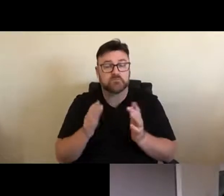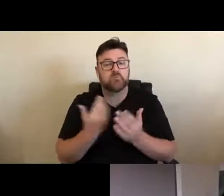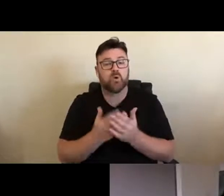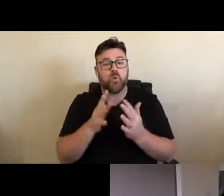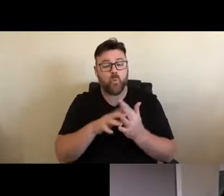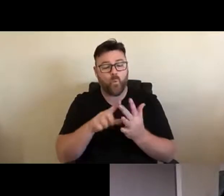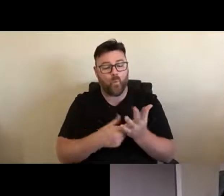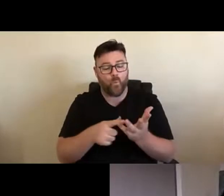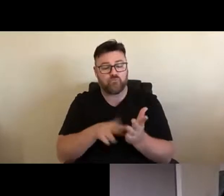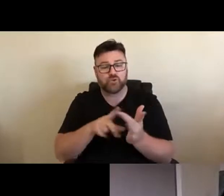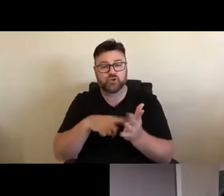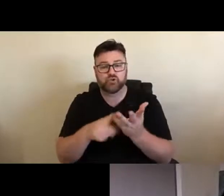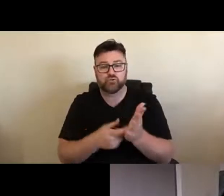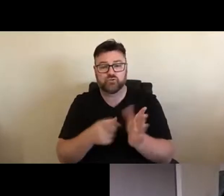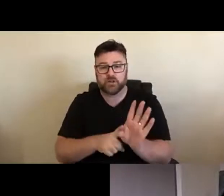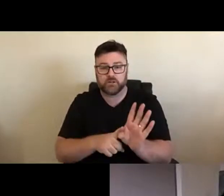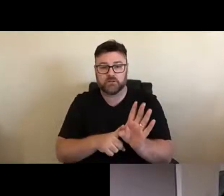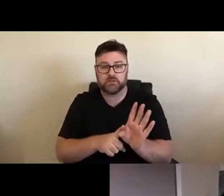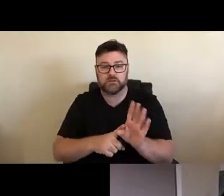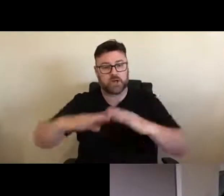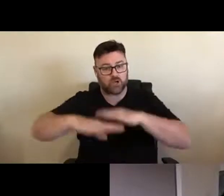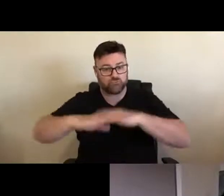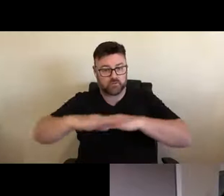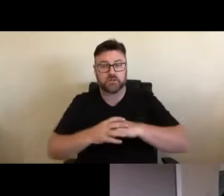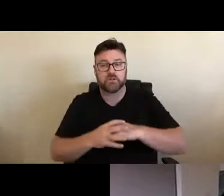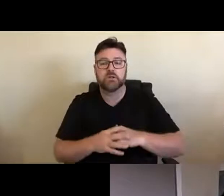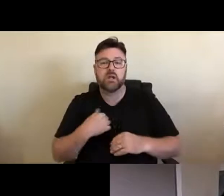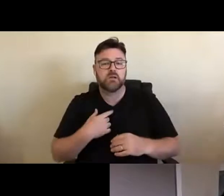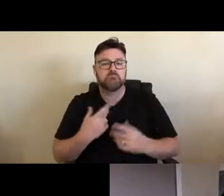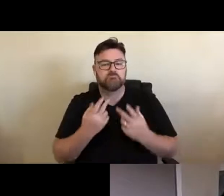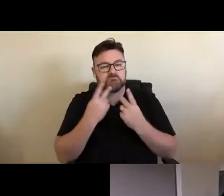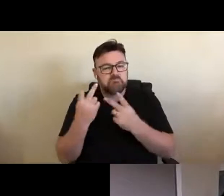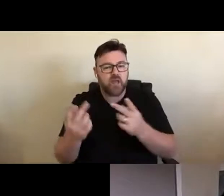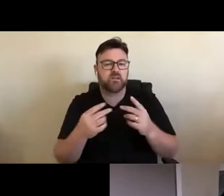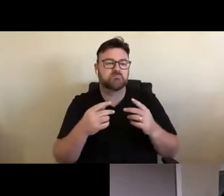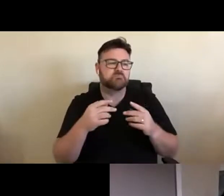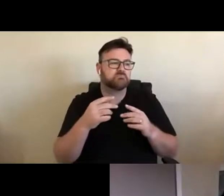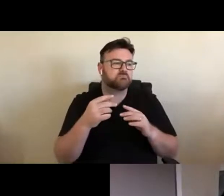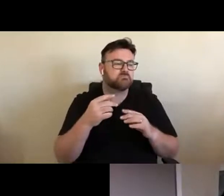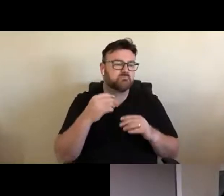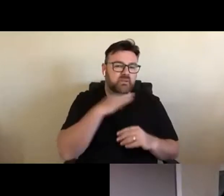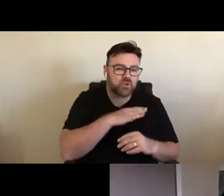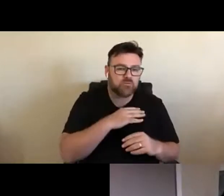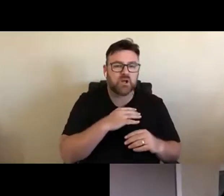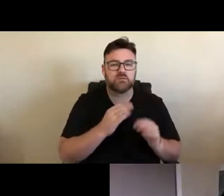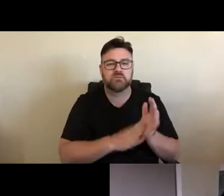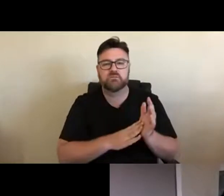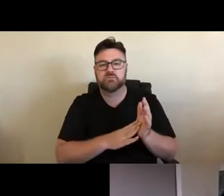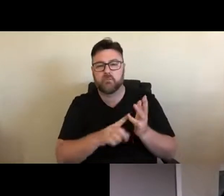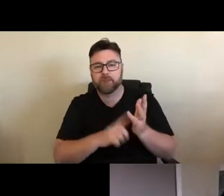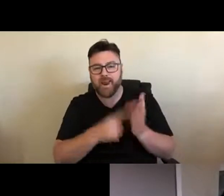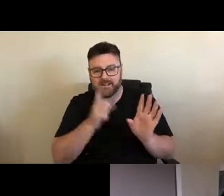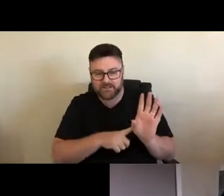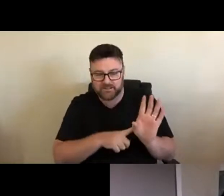am, and a few others that I've made in other places of Victoria and up in the Mallee and across into other parts of